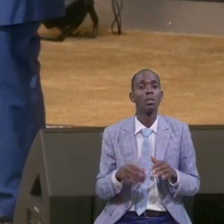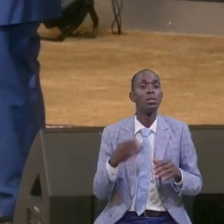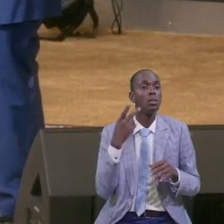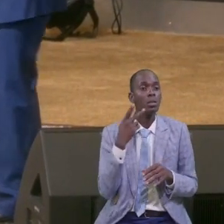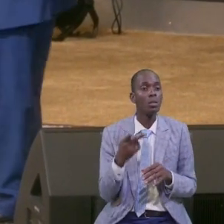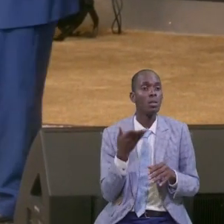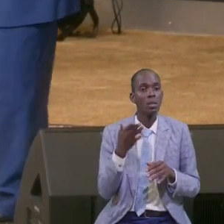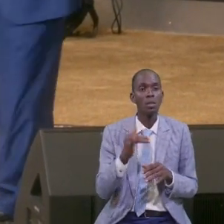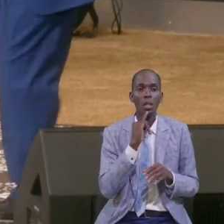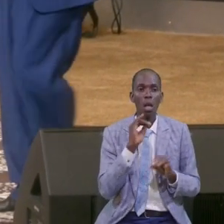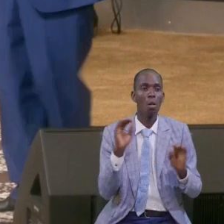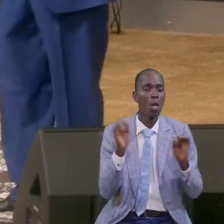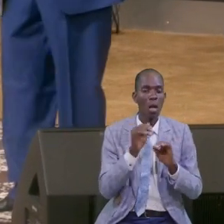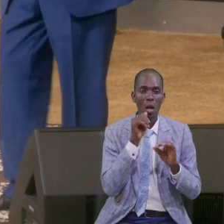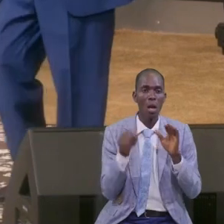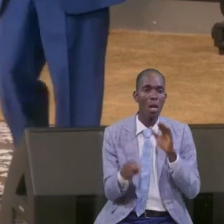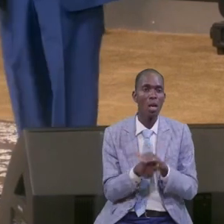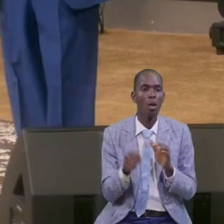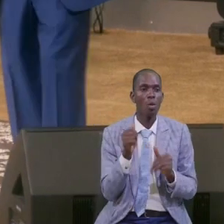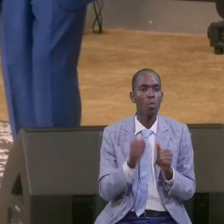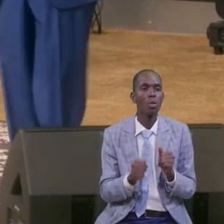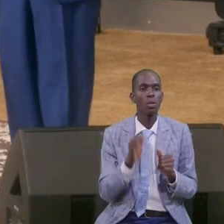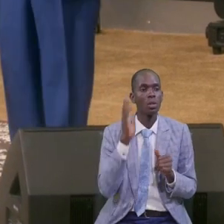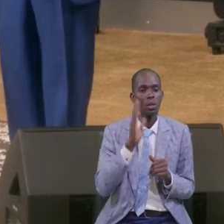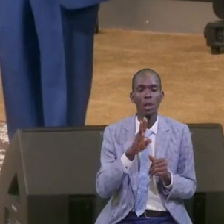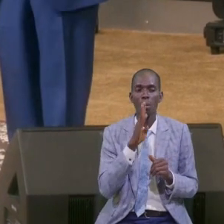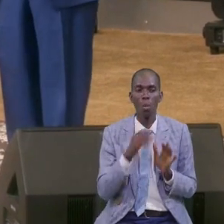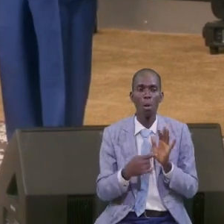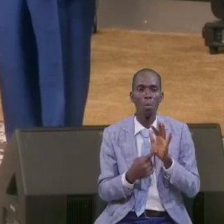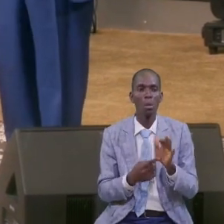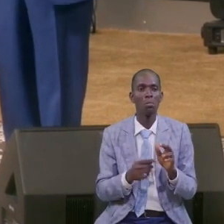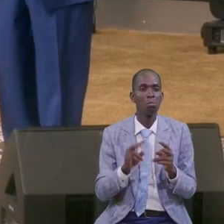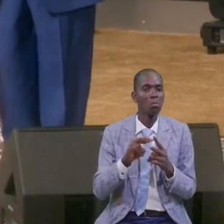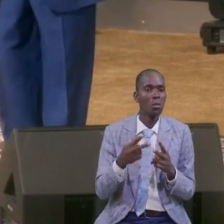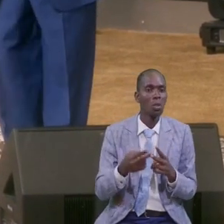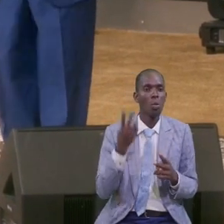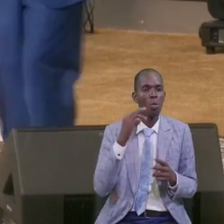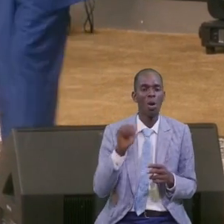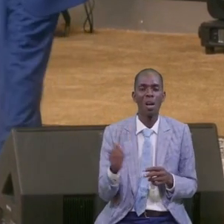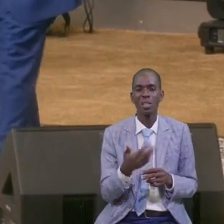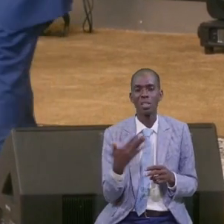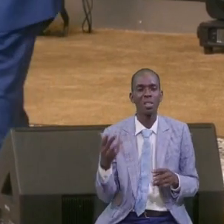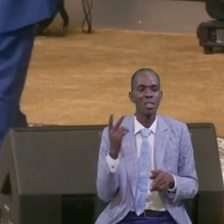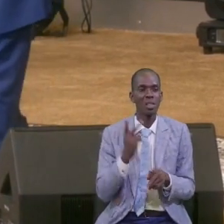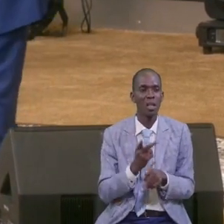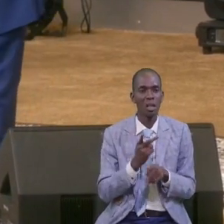manifested. Neither was anything kept secret, but